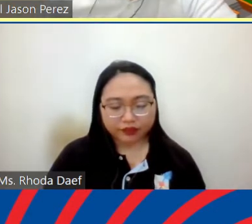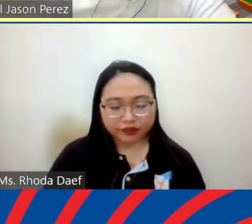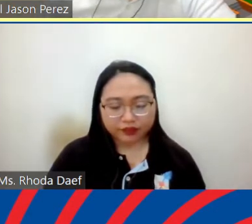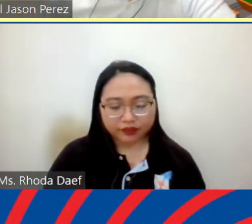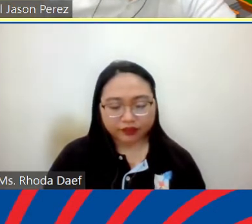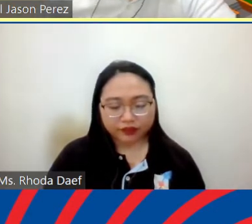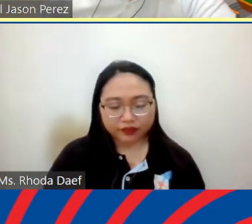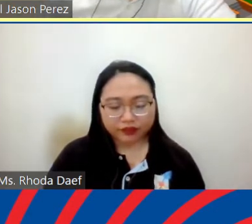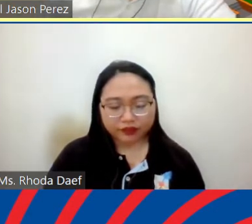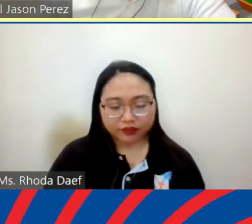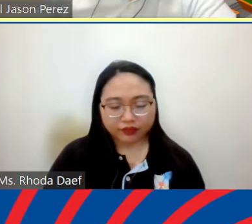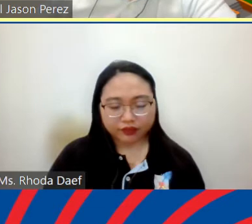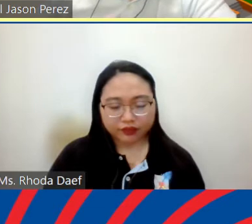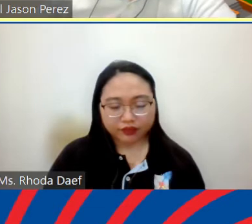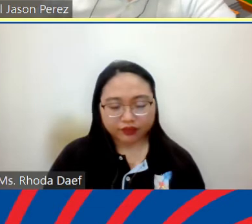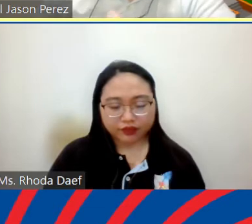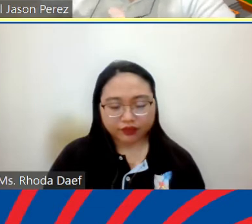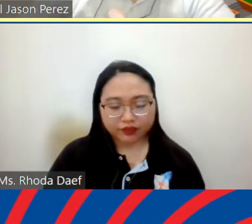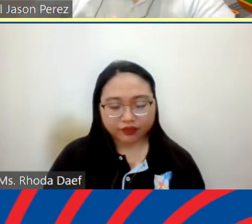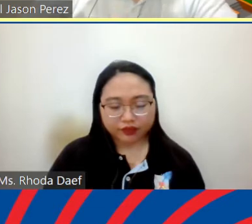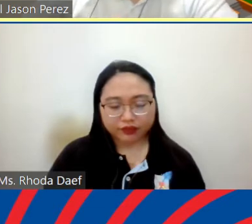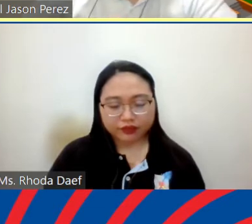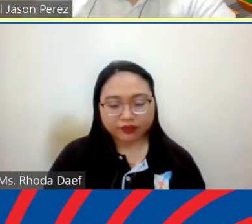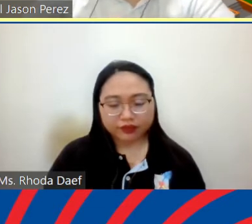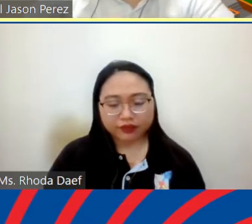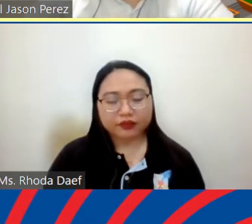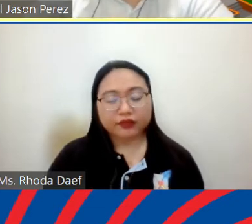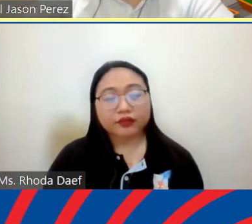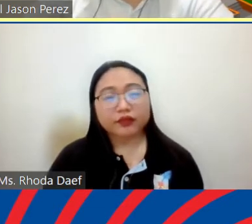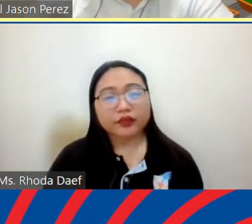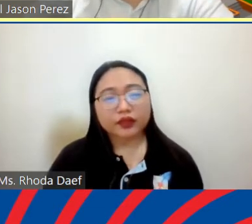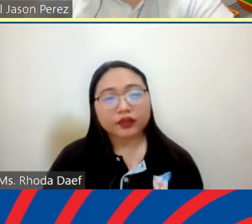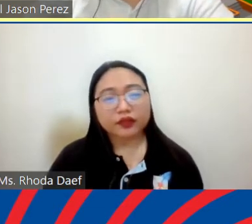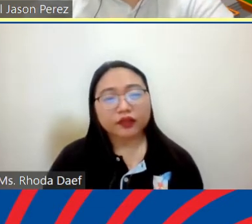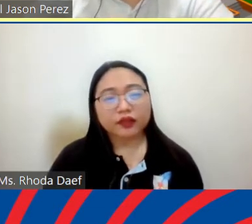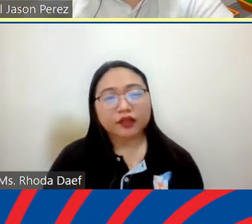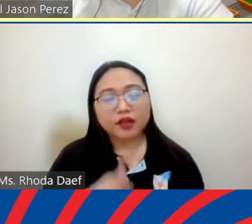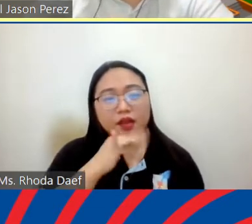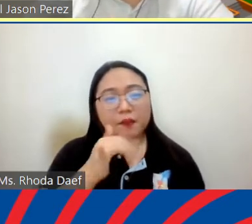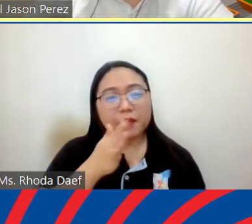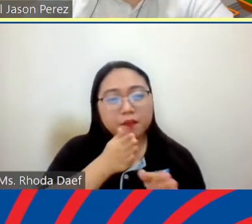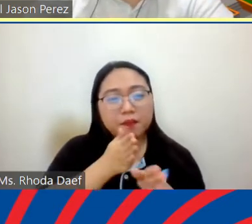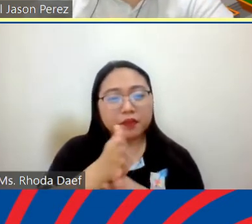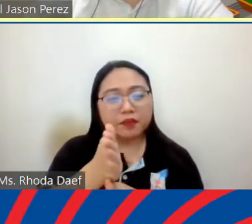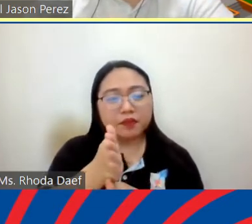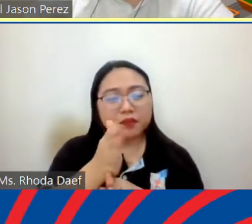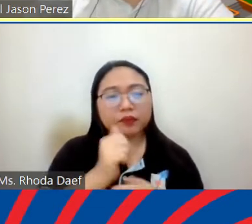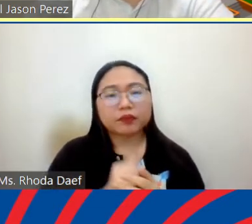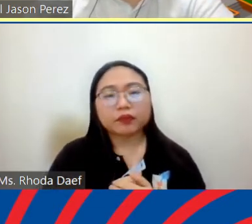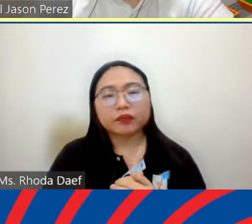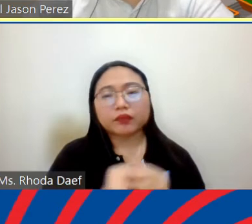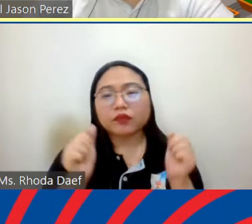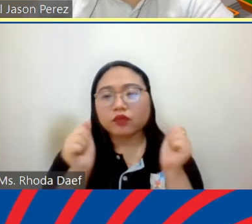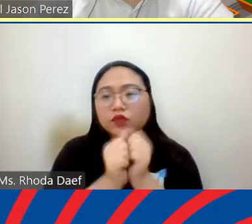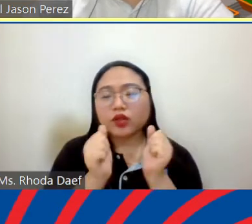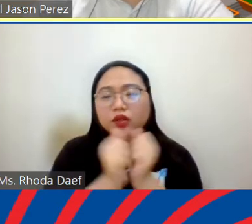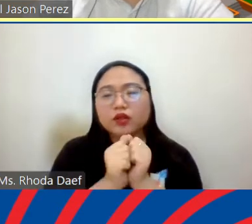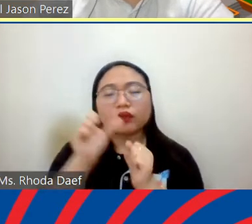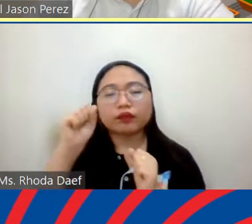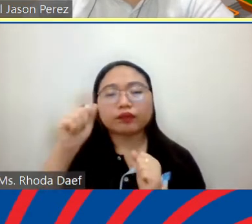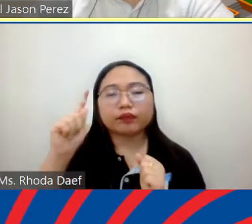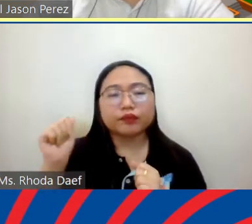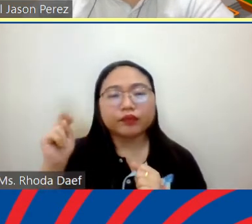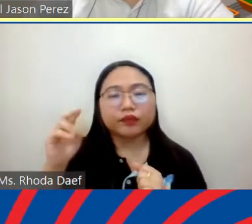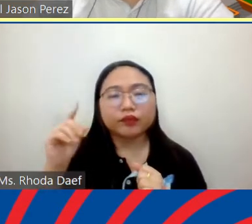beginning of the new word. And then again, be consistent with the standards. Like for example,